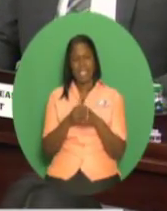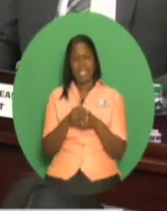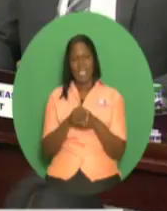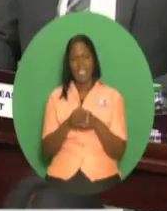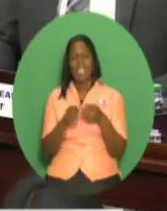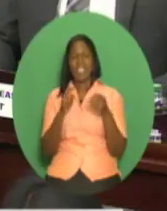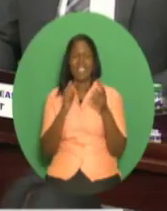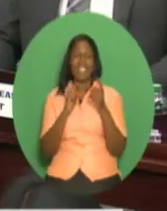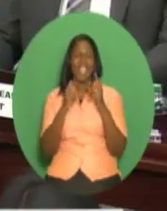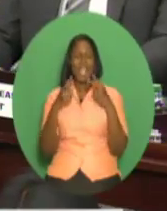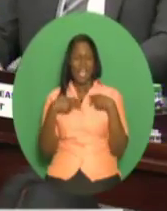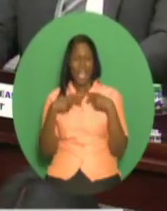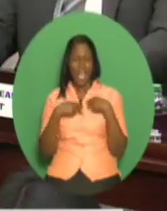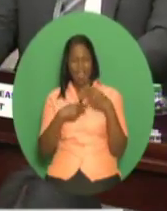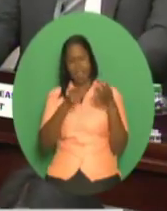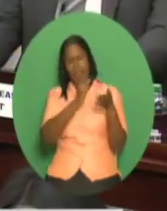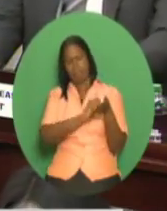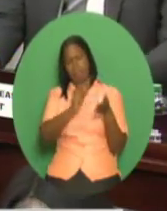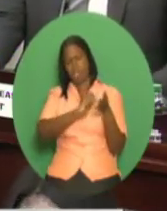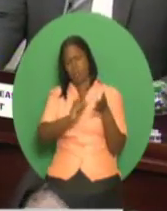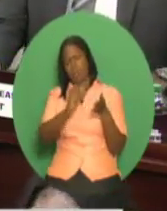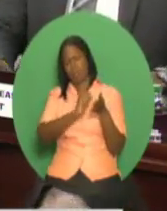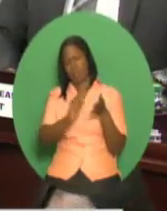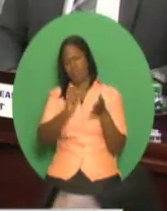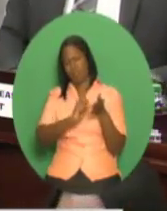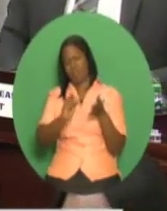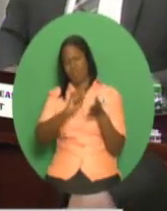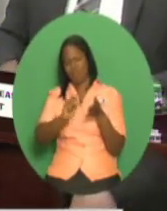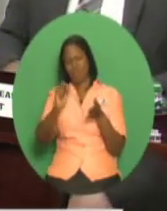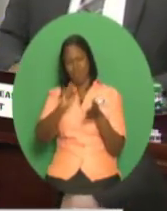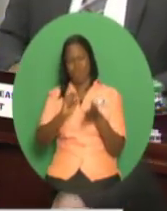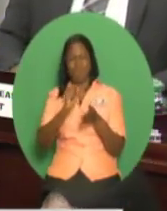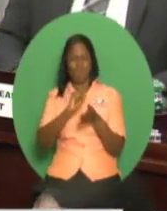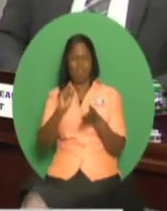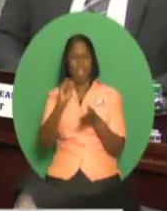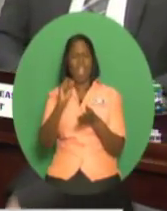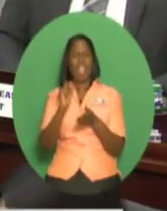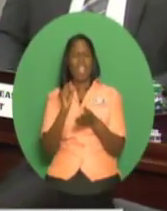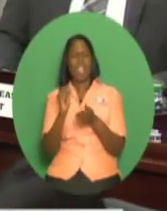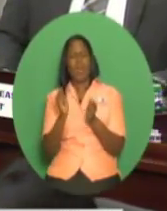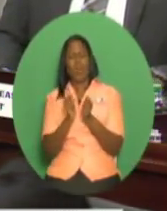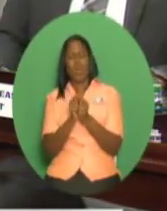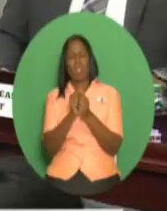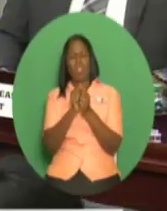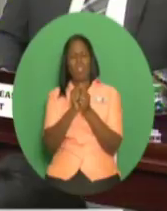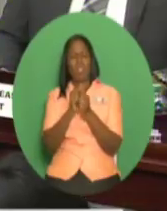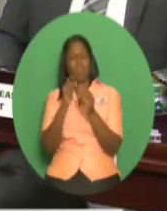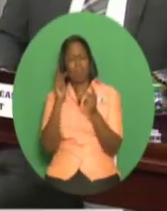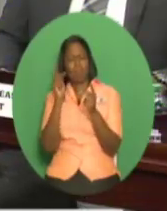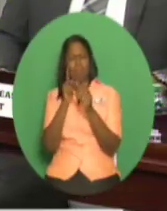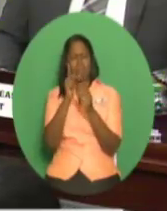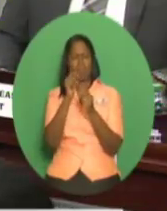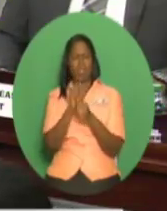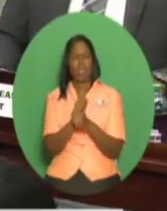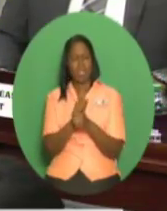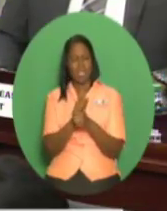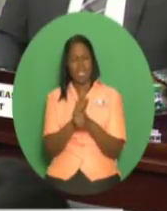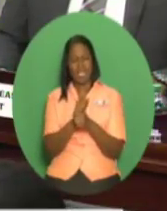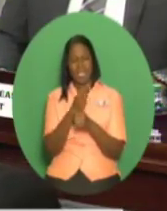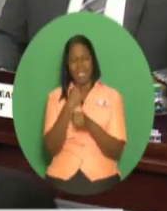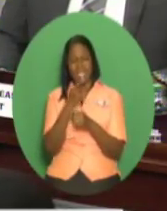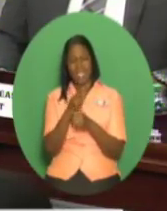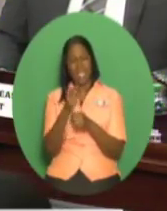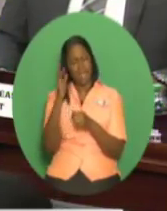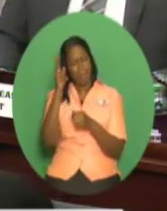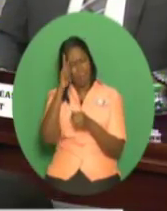penmanship with a purpose. Handwriting that matters right